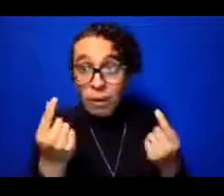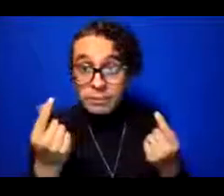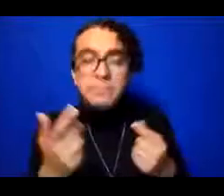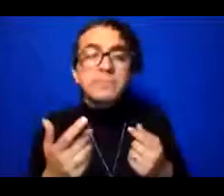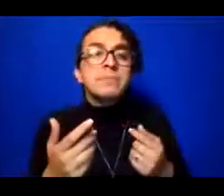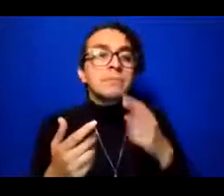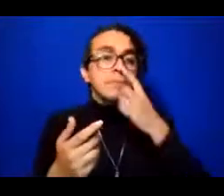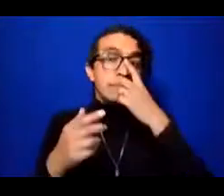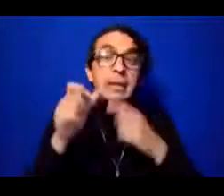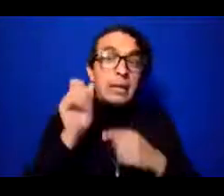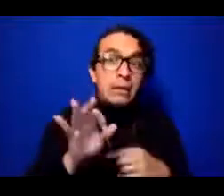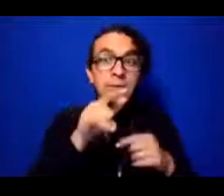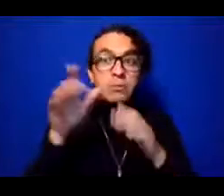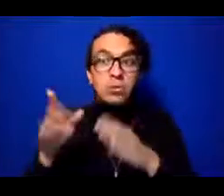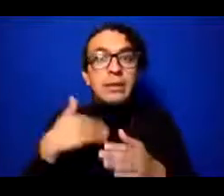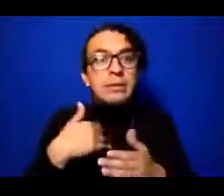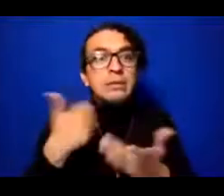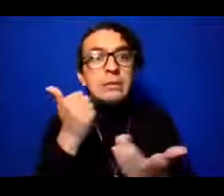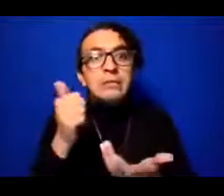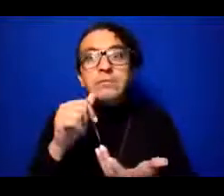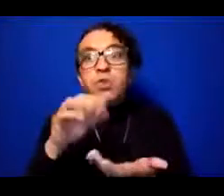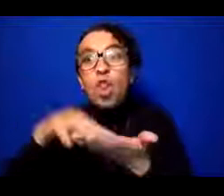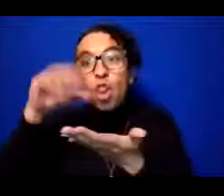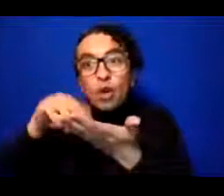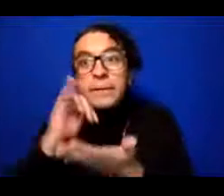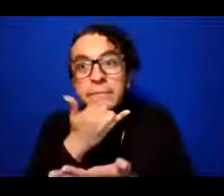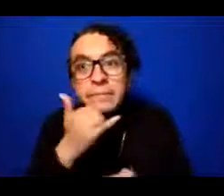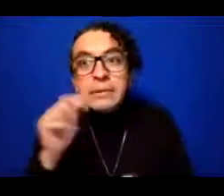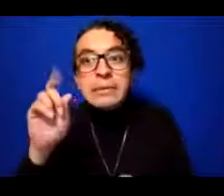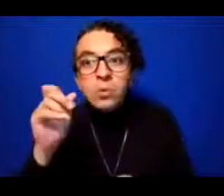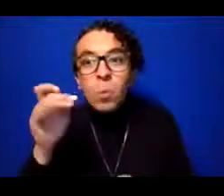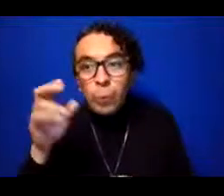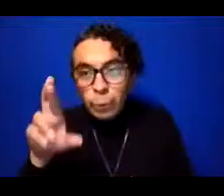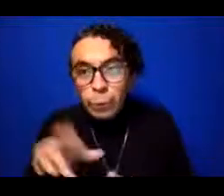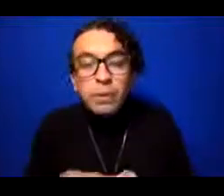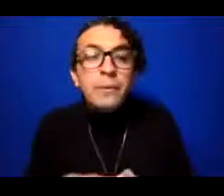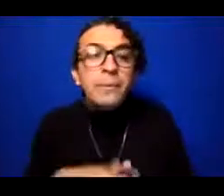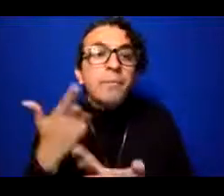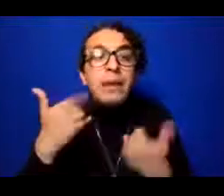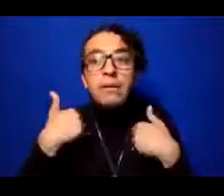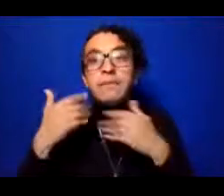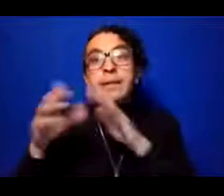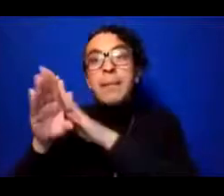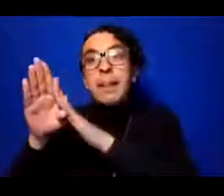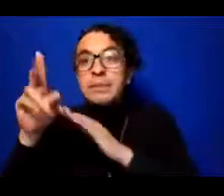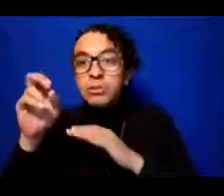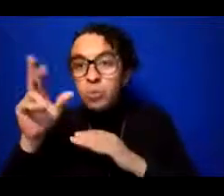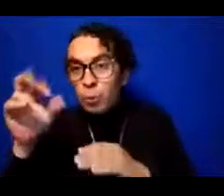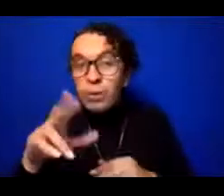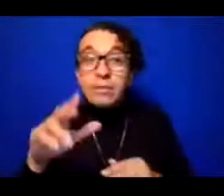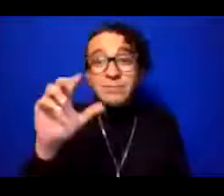other issue related to learning disorders, whether or not there's some developmental disorders like ADHD that play a